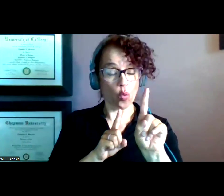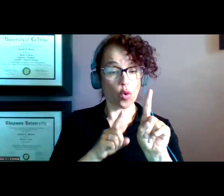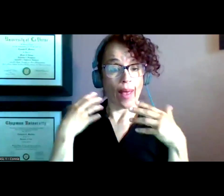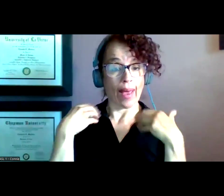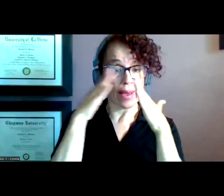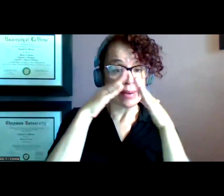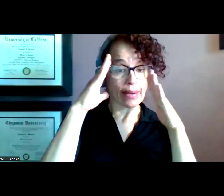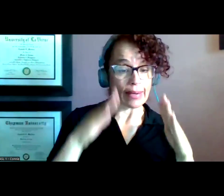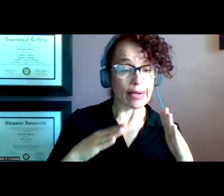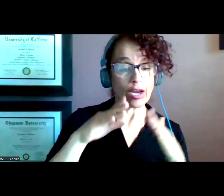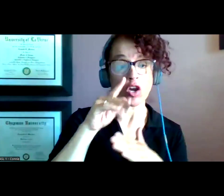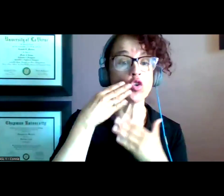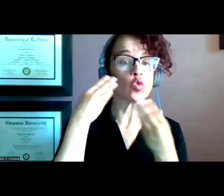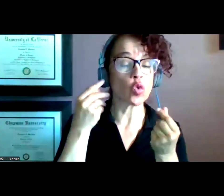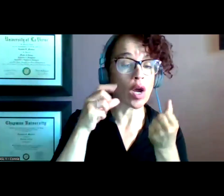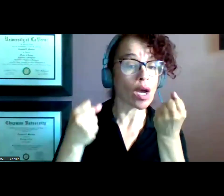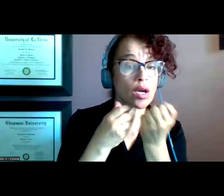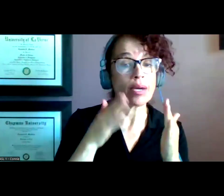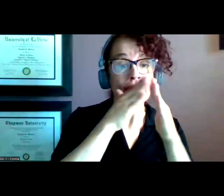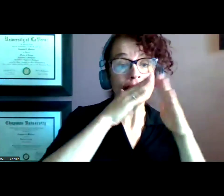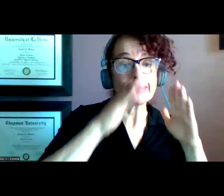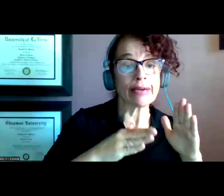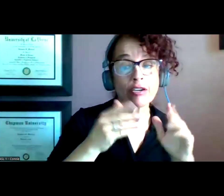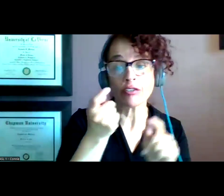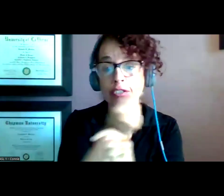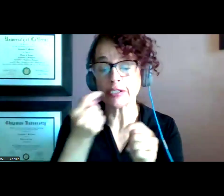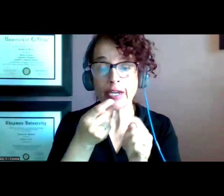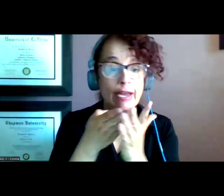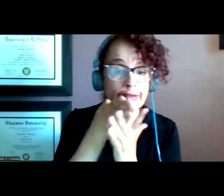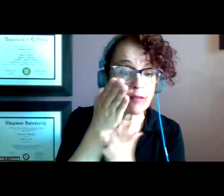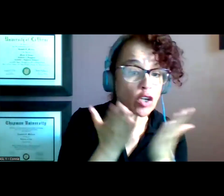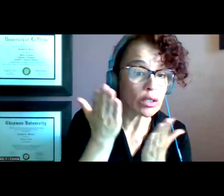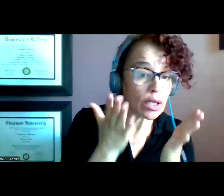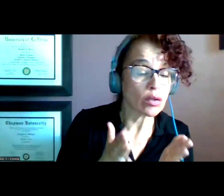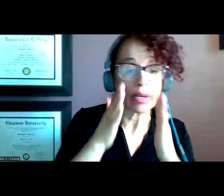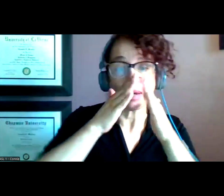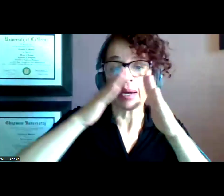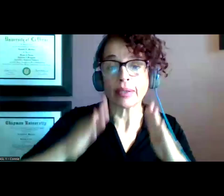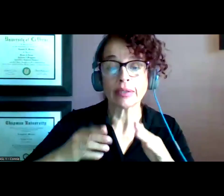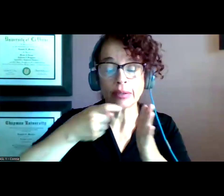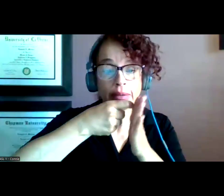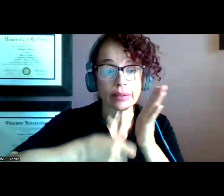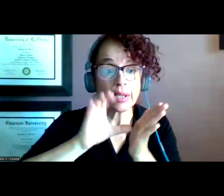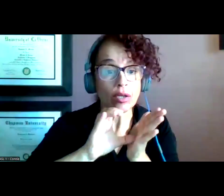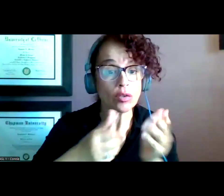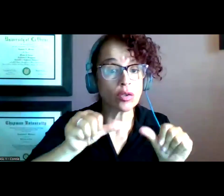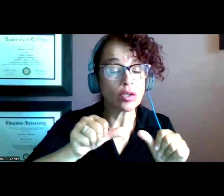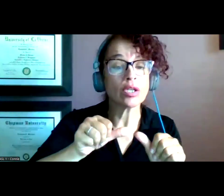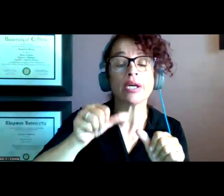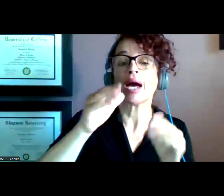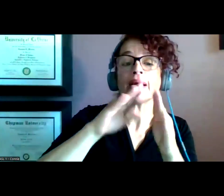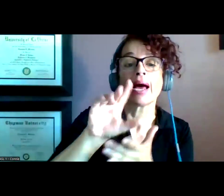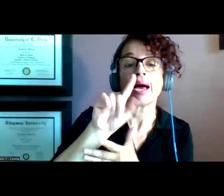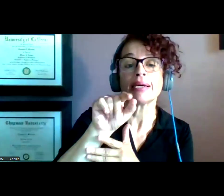housing trio community support, so this is either housing transition navigation services, housing deposits, and housing tenancy